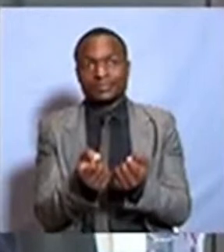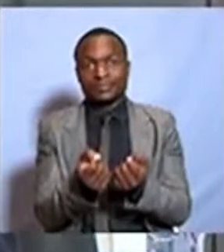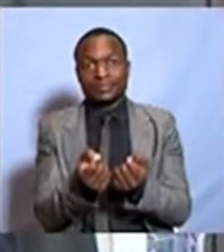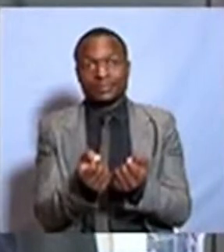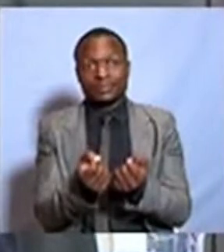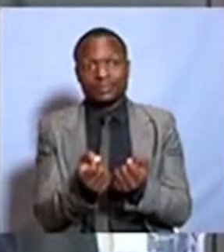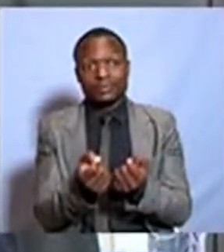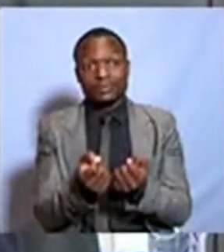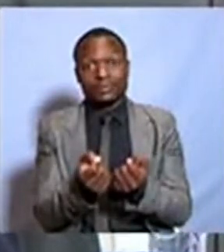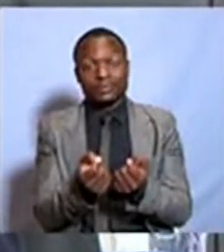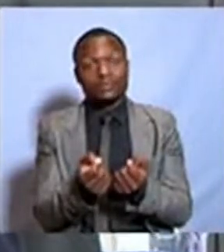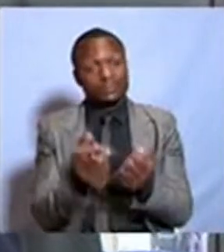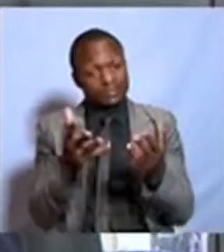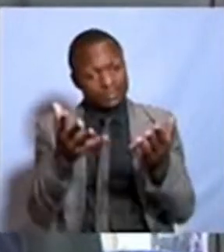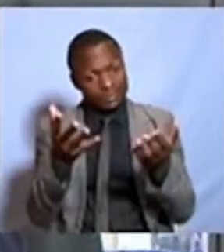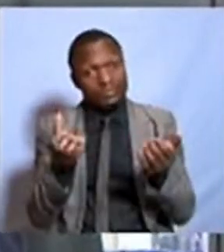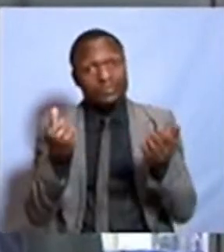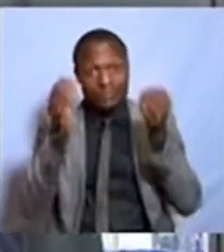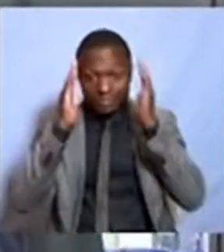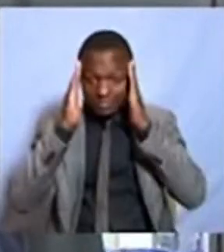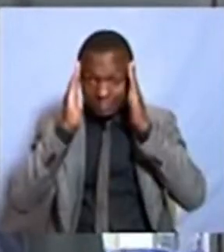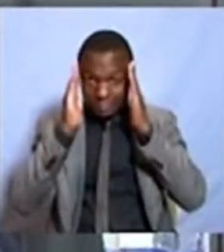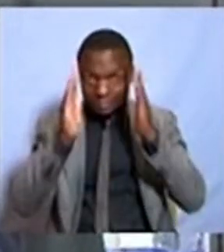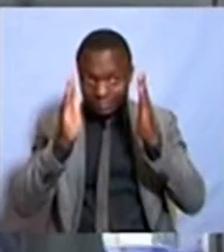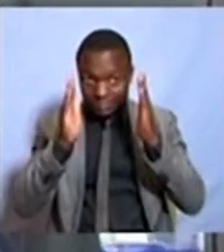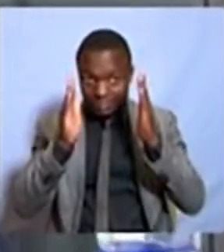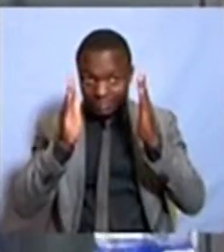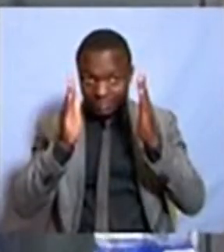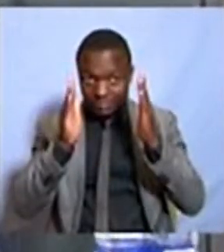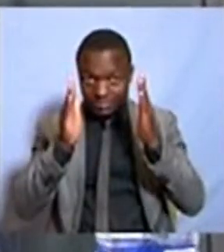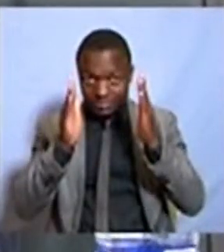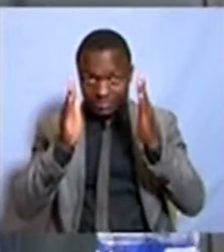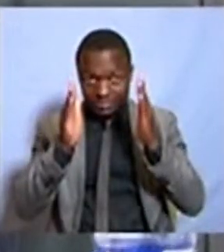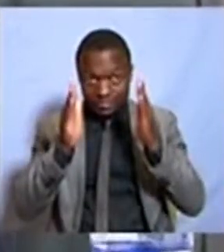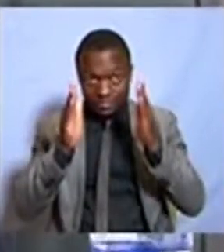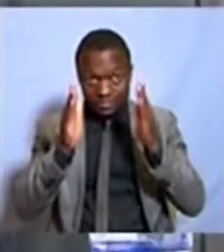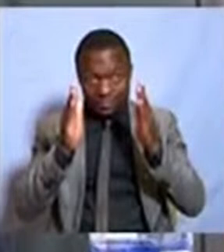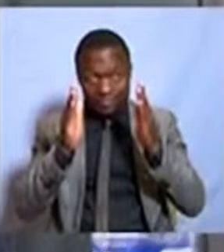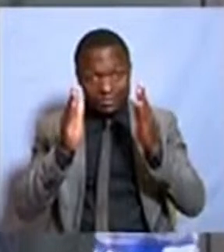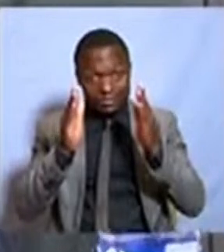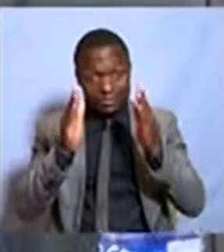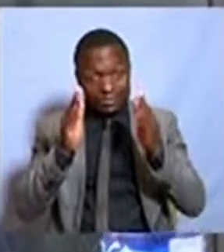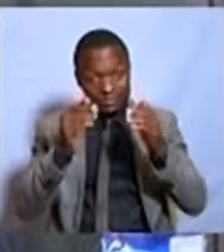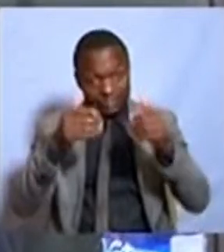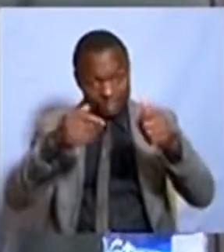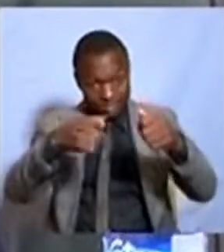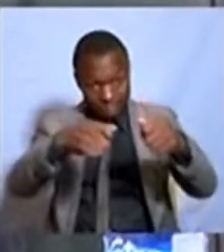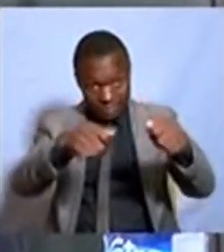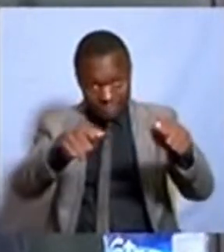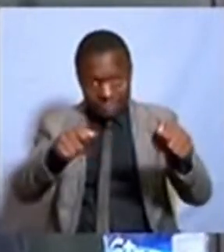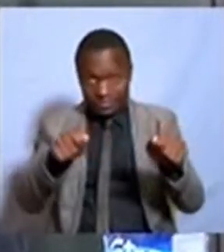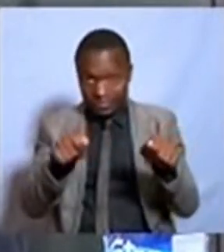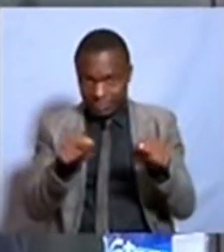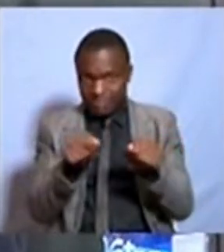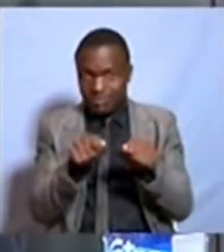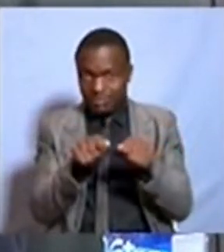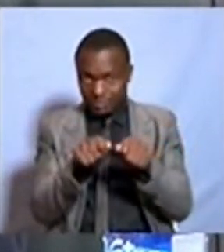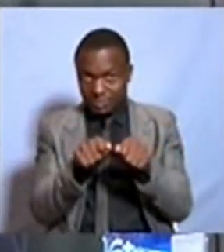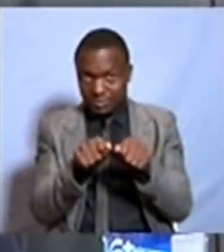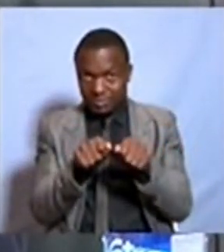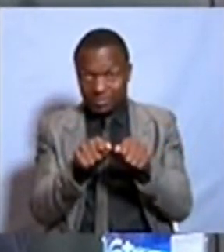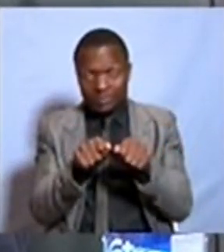I think I just want to look at, civil societies in general. How often do you